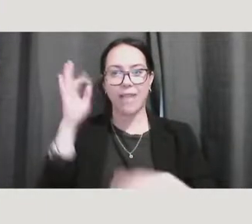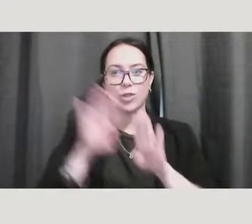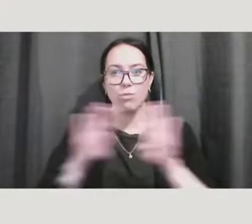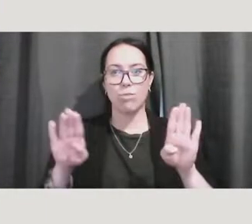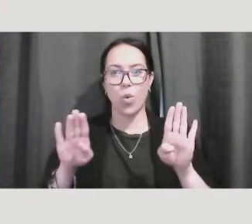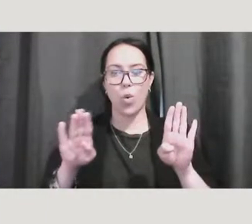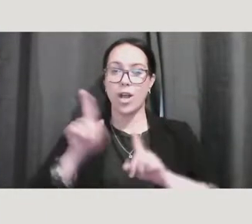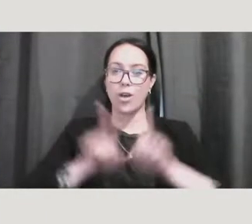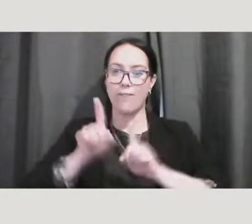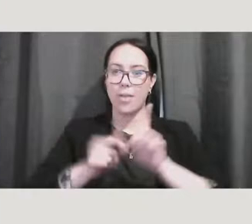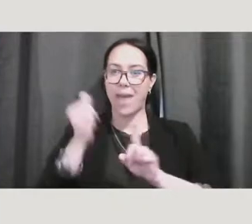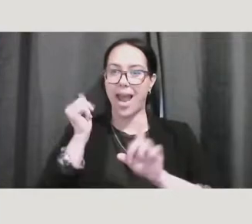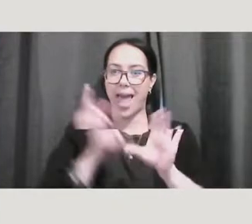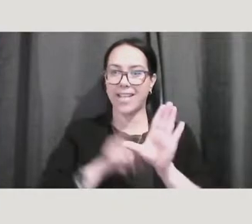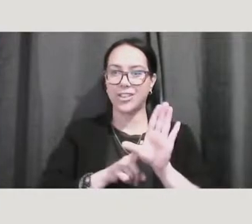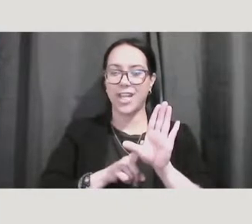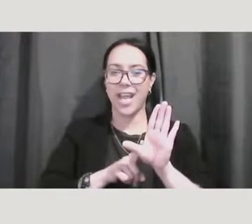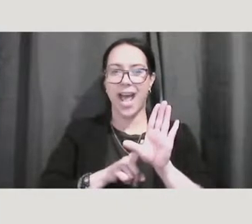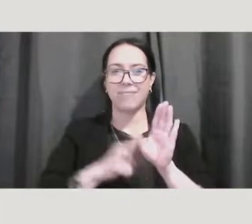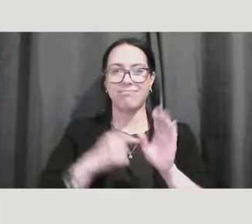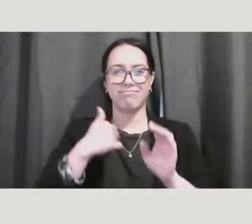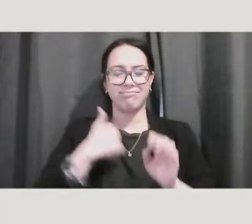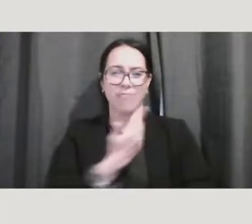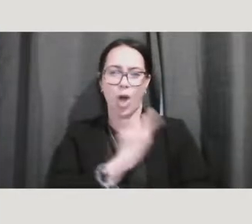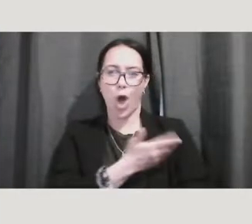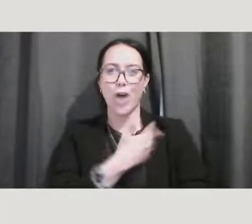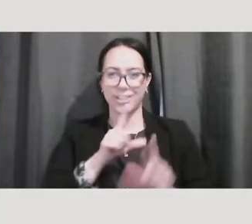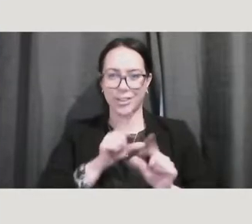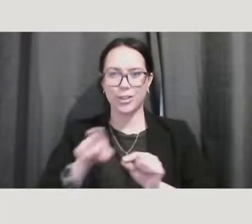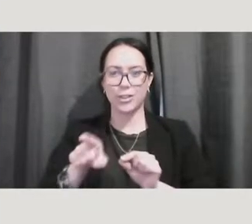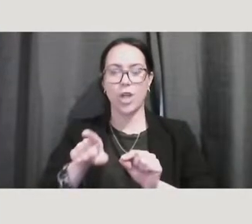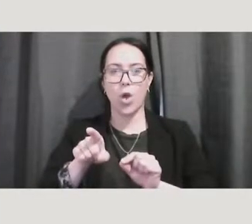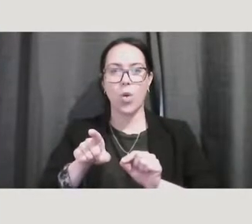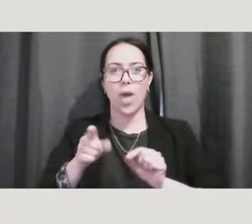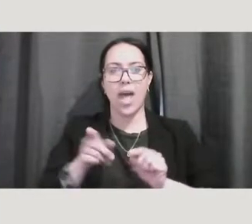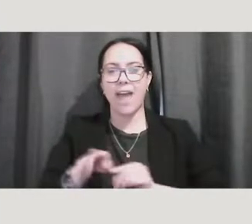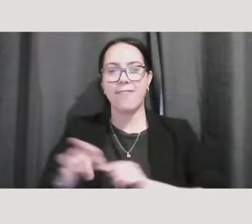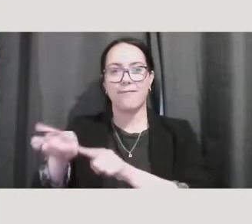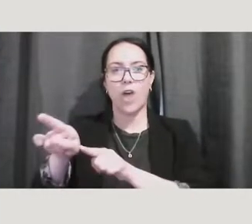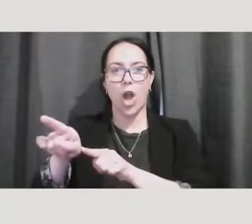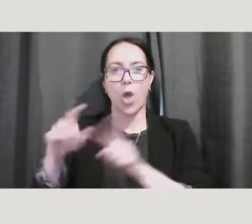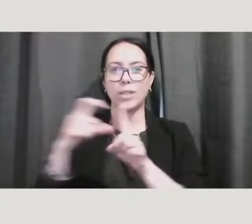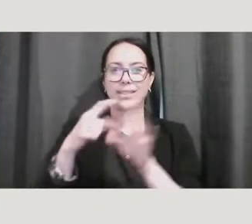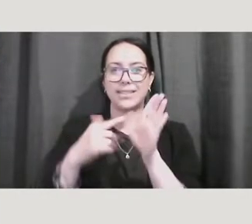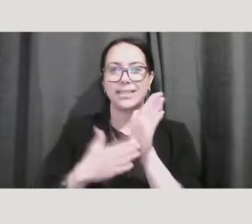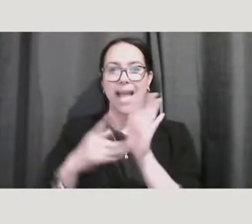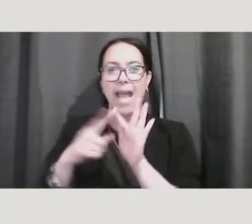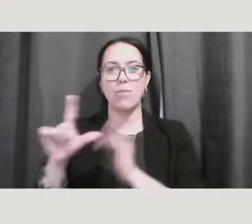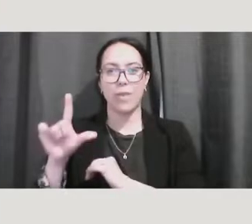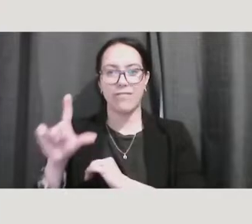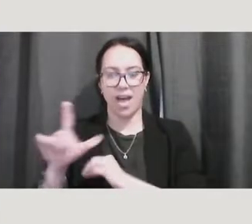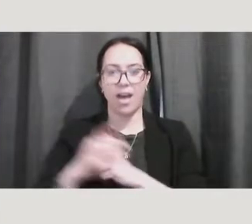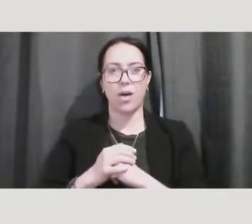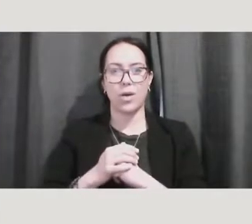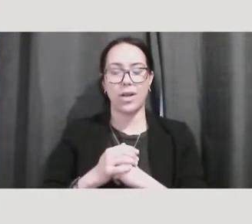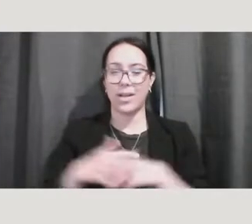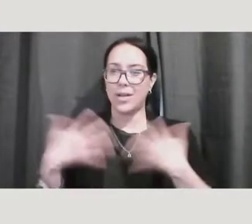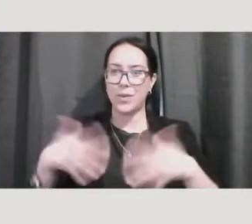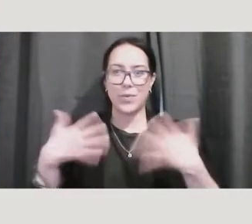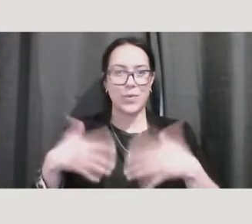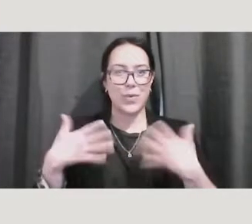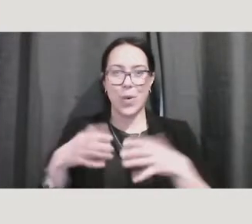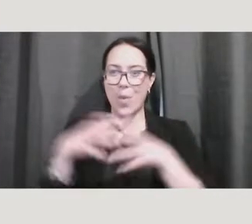last year very honored to do so and to follow the footsteps of Laban there was a very big shoes to fill